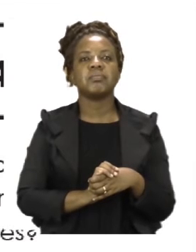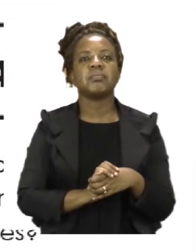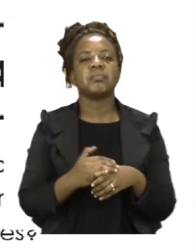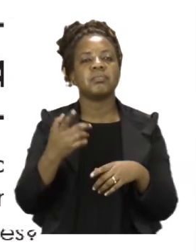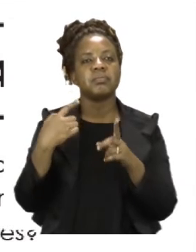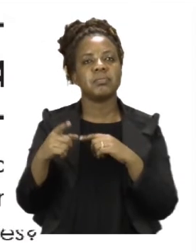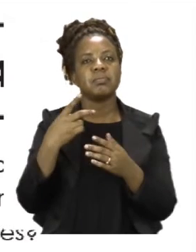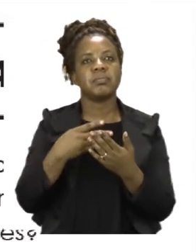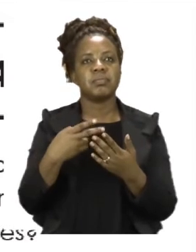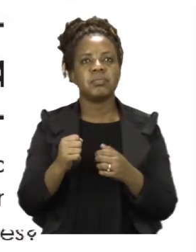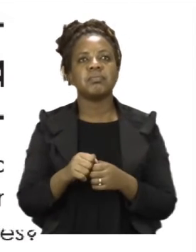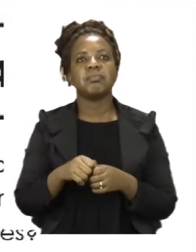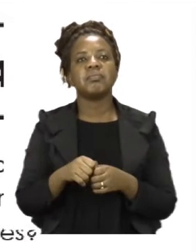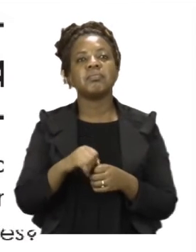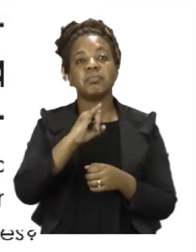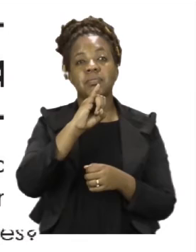Jeff has